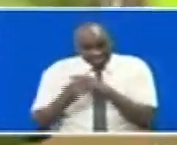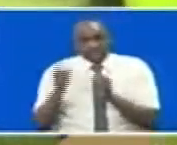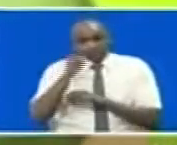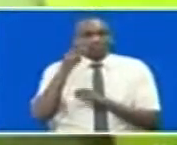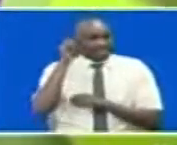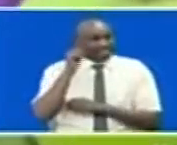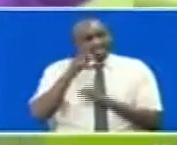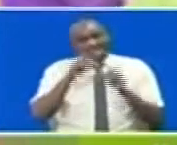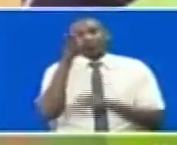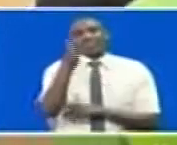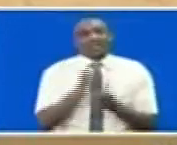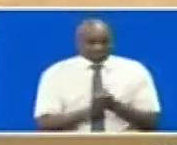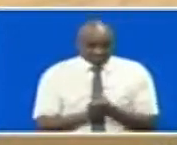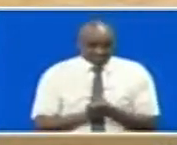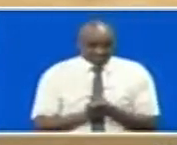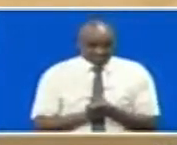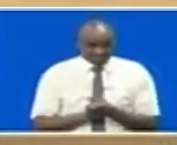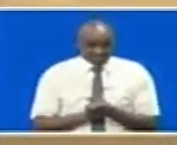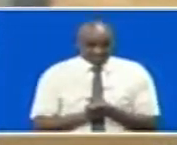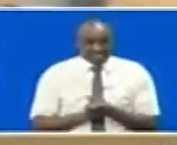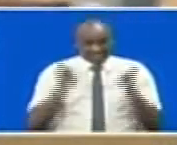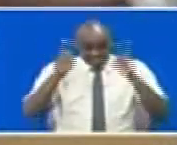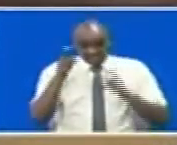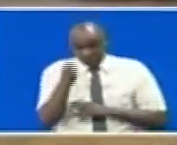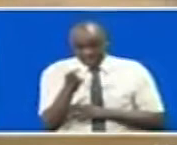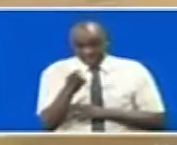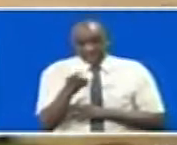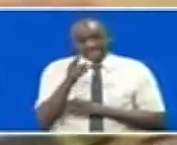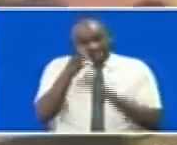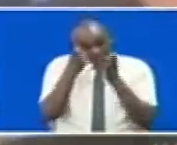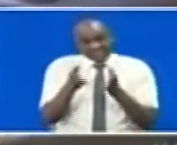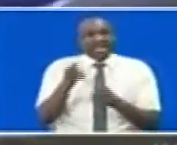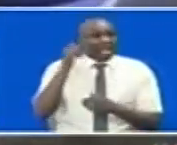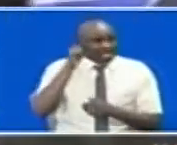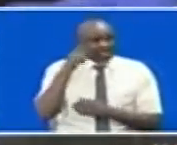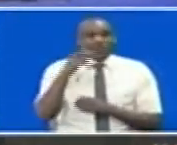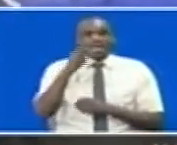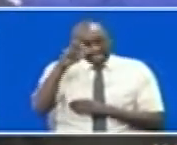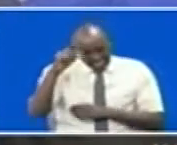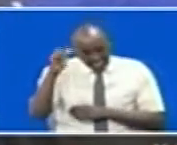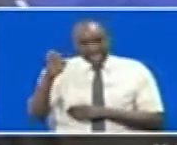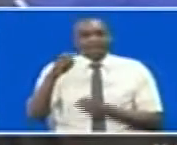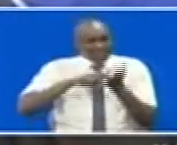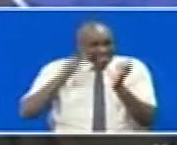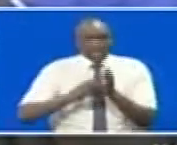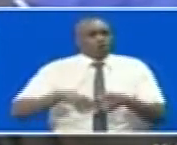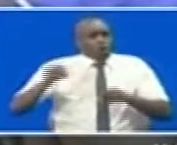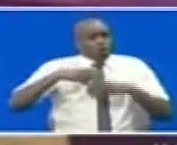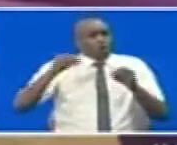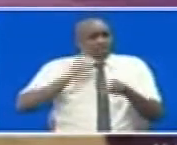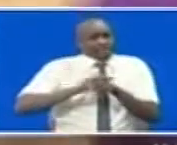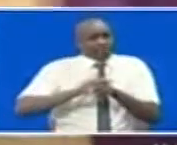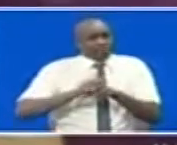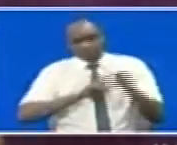the international events. Ngebe, a word in Kalenjin meaning let's go, always a pointer when to break